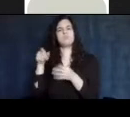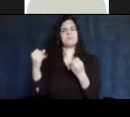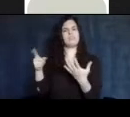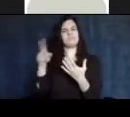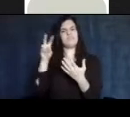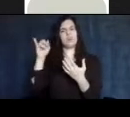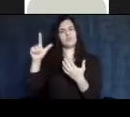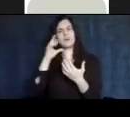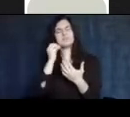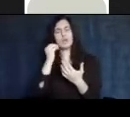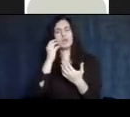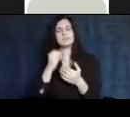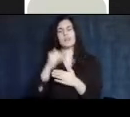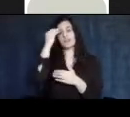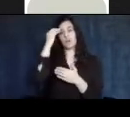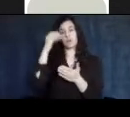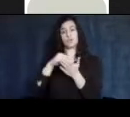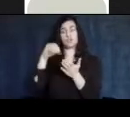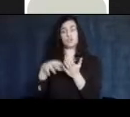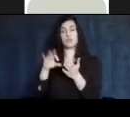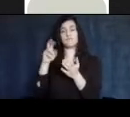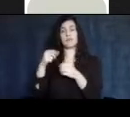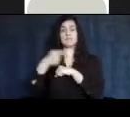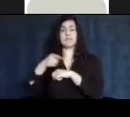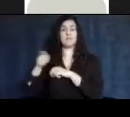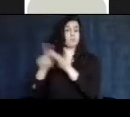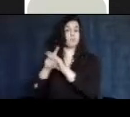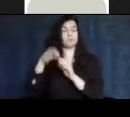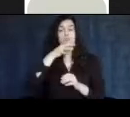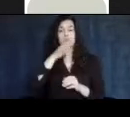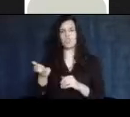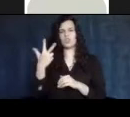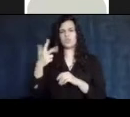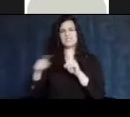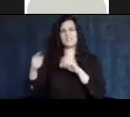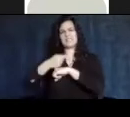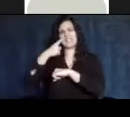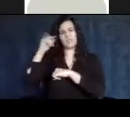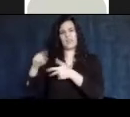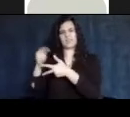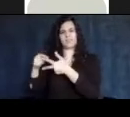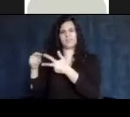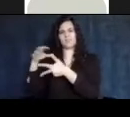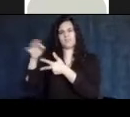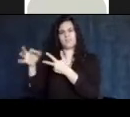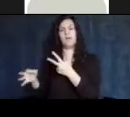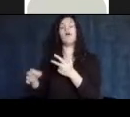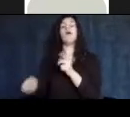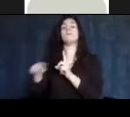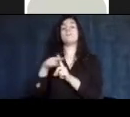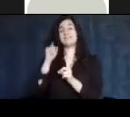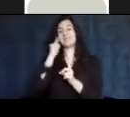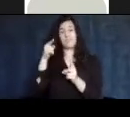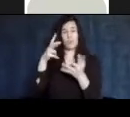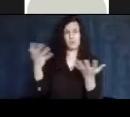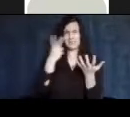Student Day is coming up pretty soon. We have three different dates for that. We also do have other videos to help you guys stay engaged. If you want to see what the dorms